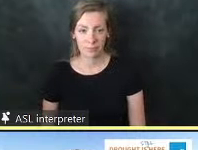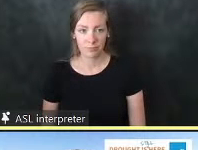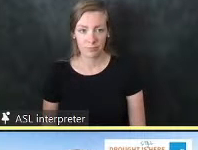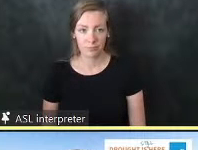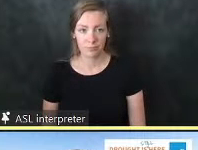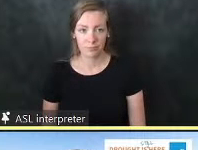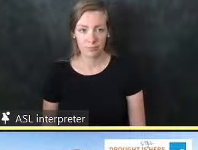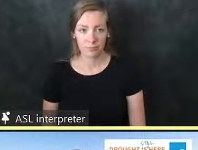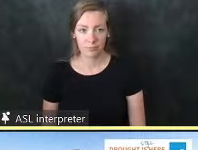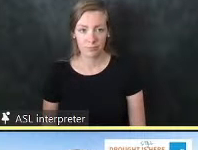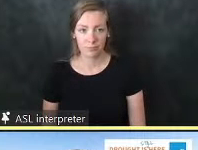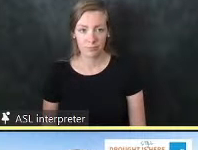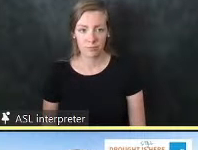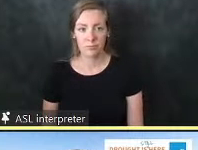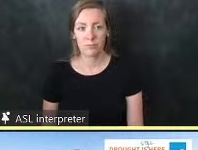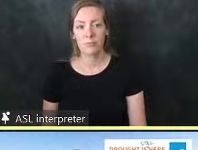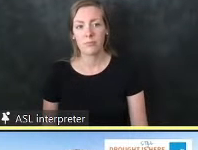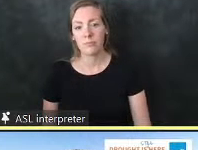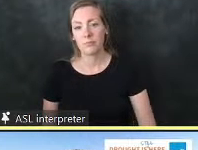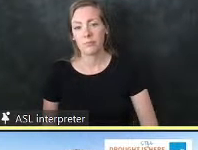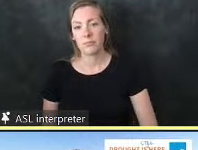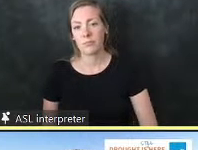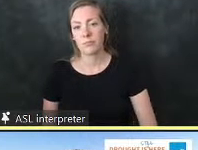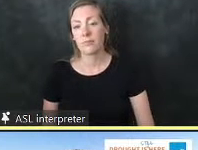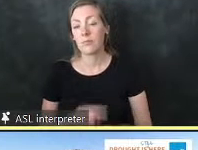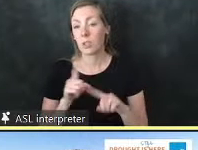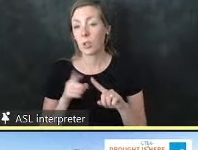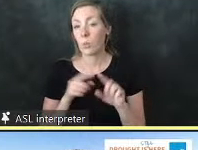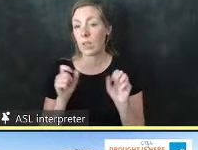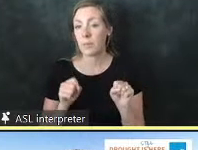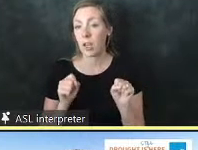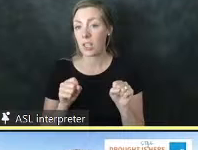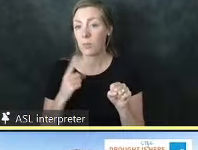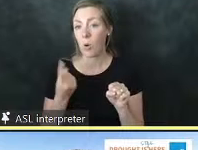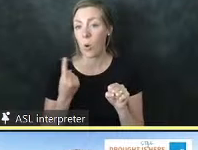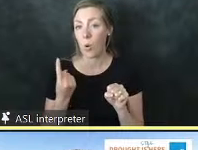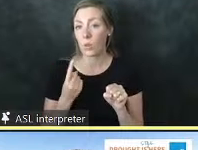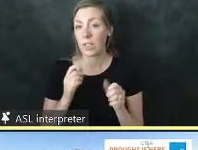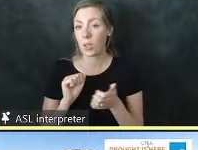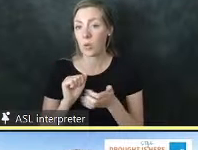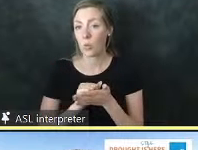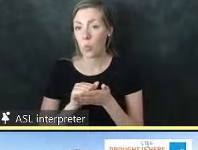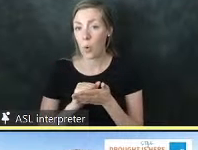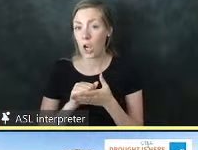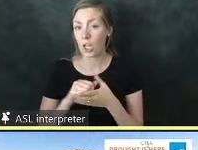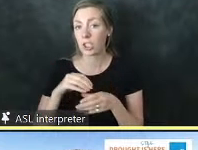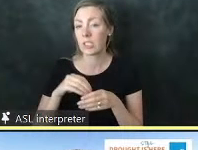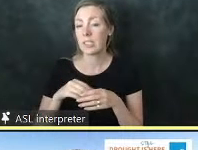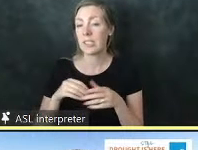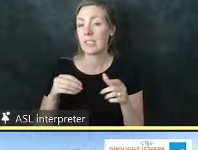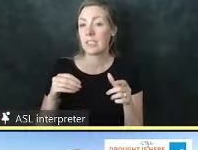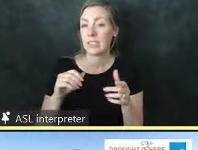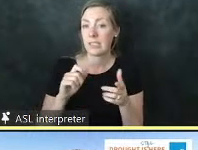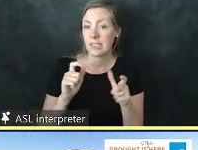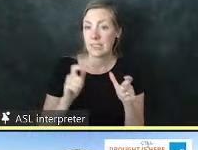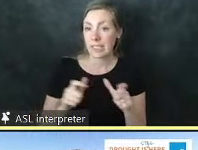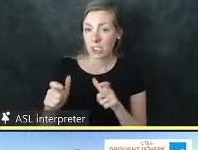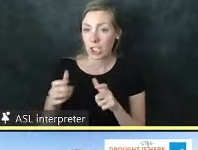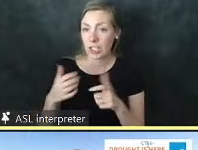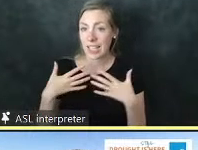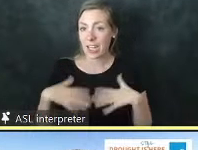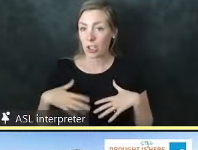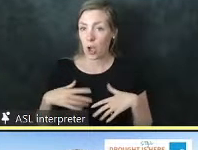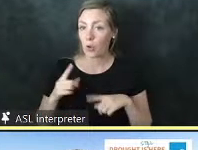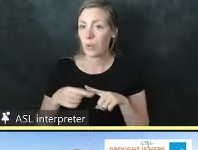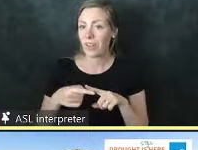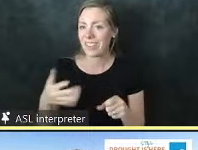Whenever possible, only cuando use sea full posible, loads in your solamente dishwasher and Ya sea con la lavadora o en su to quite a